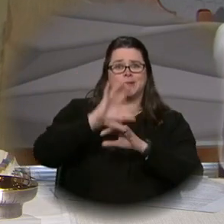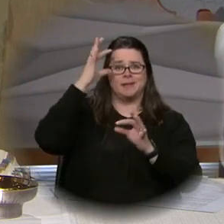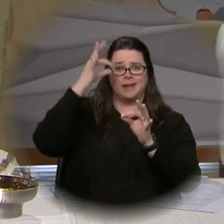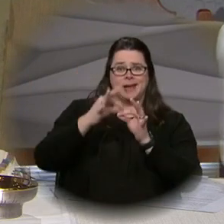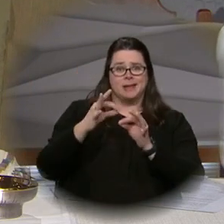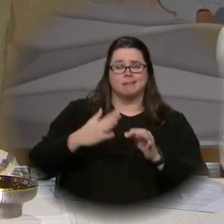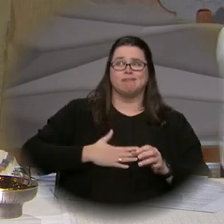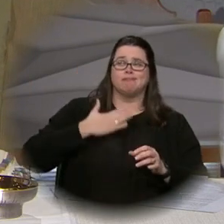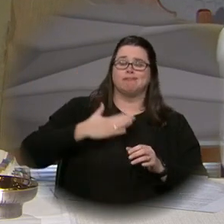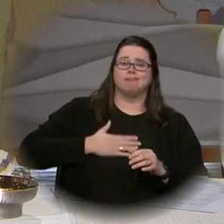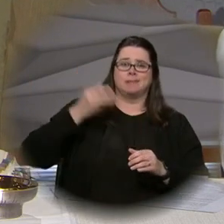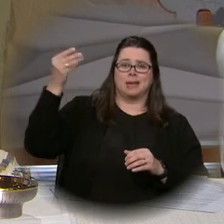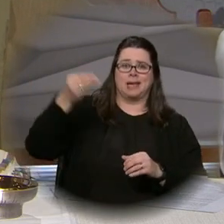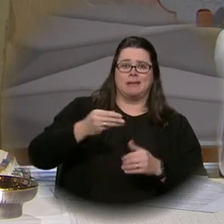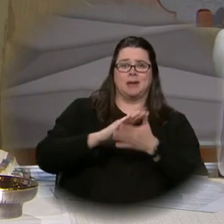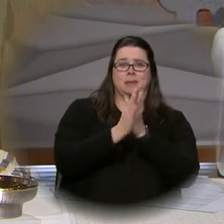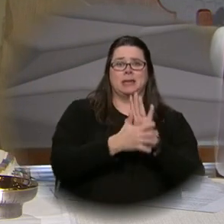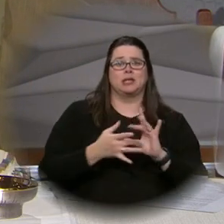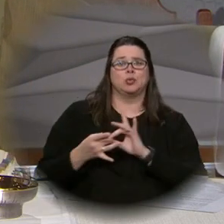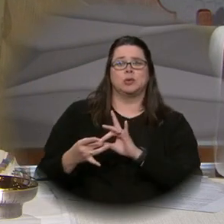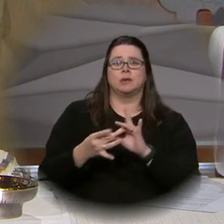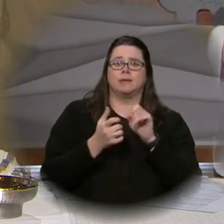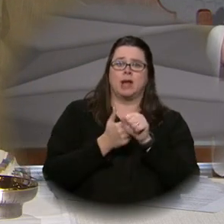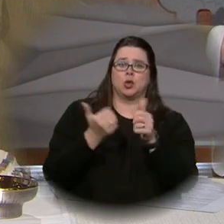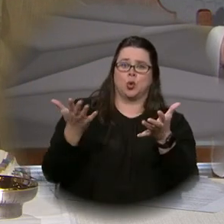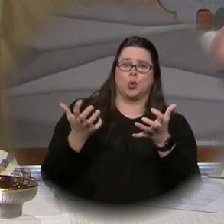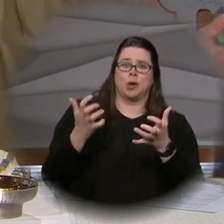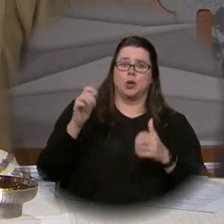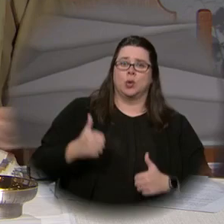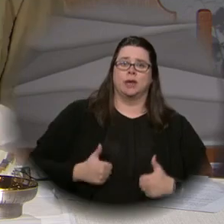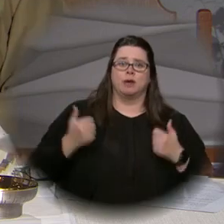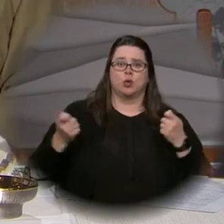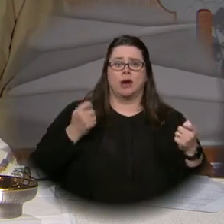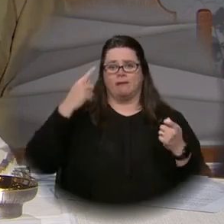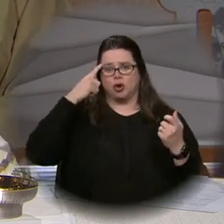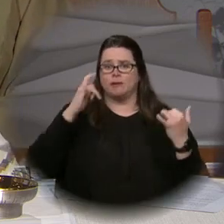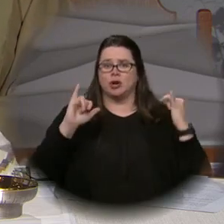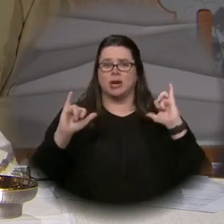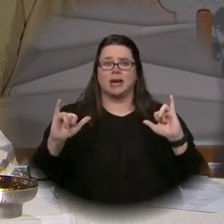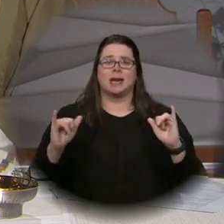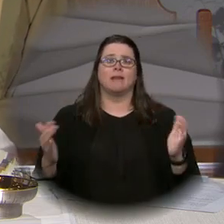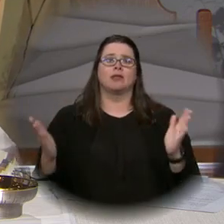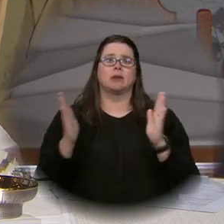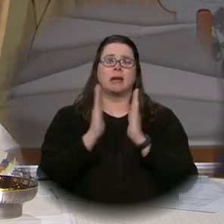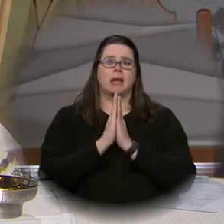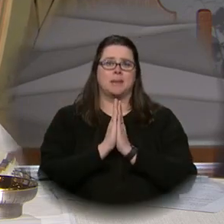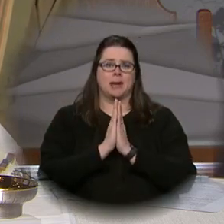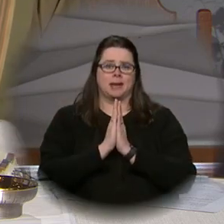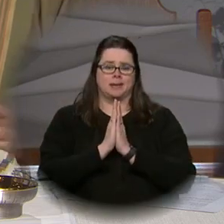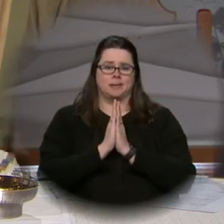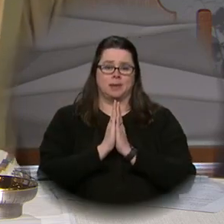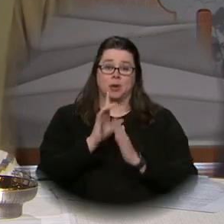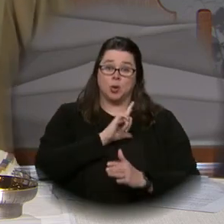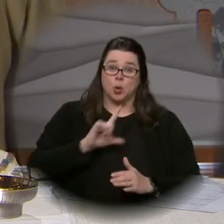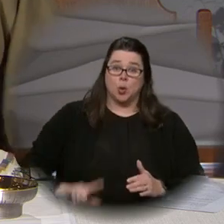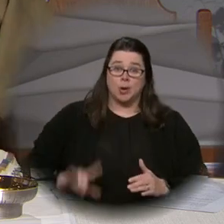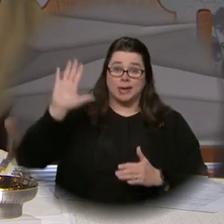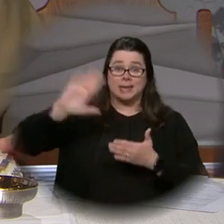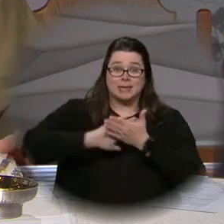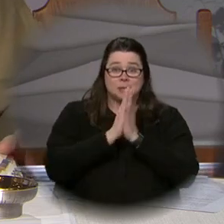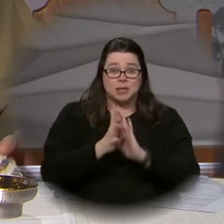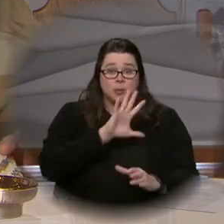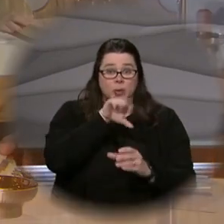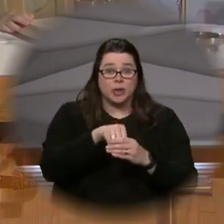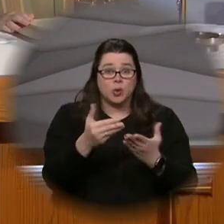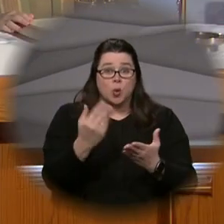church. Graciously grant her peace and unity in accordance with your will, who lives and reigns forever and ever. Amen. The peace of the Lord